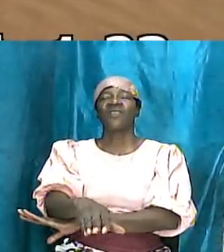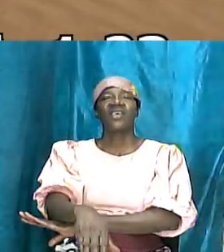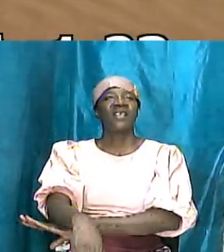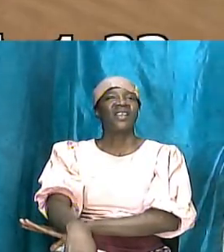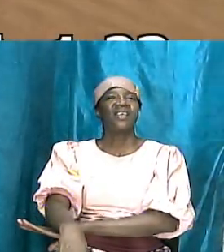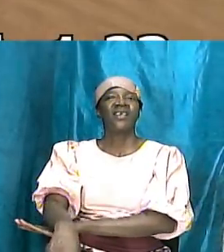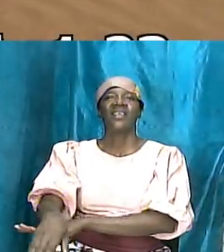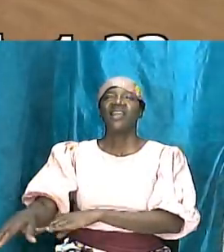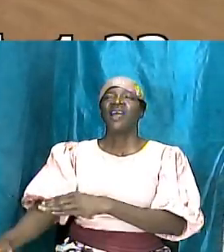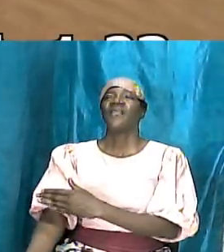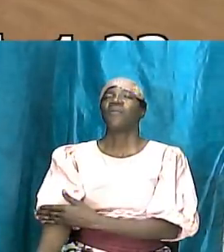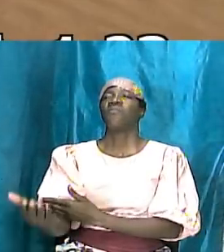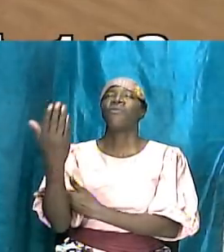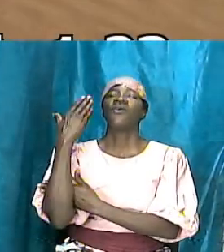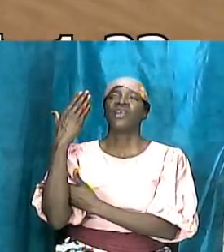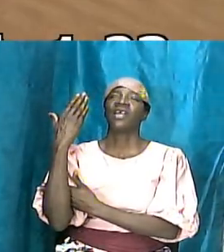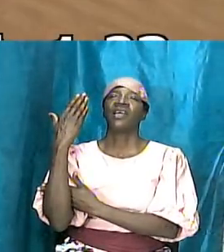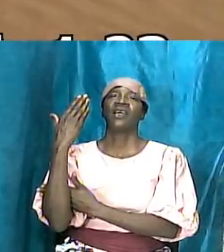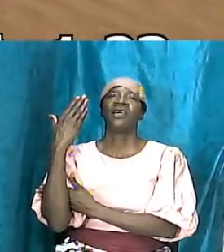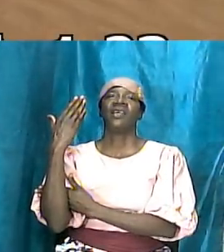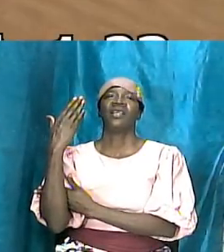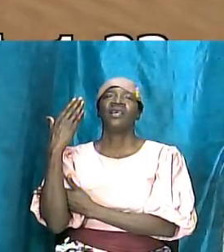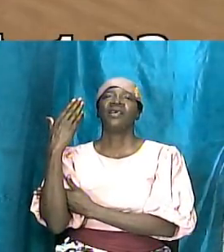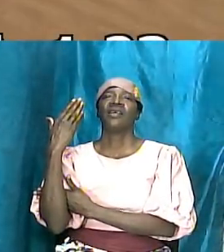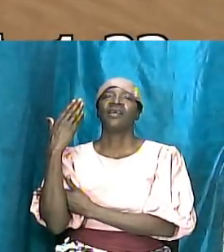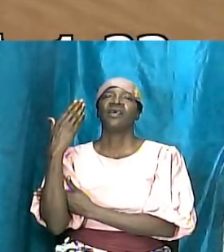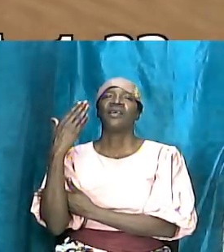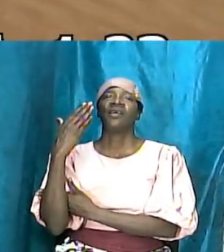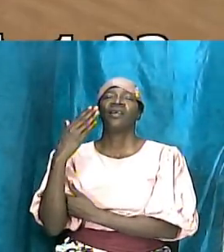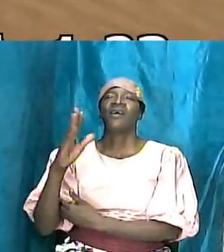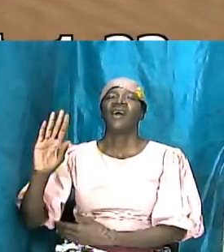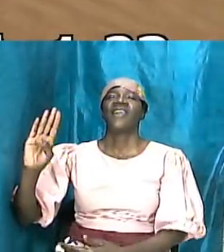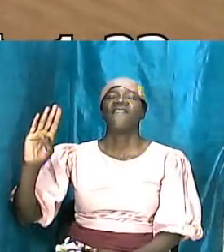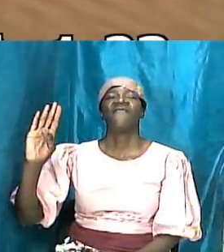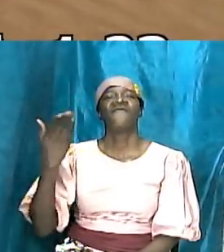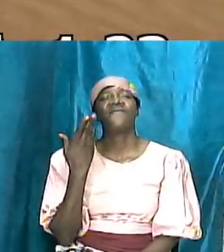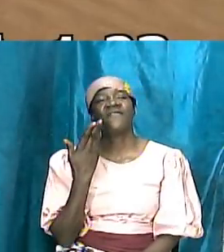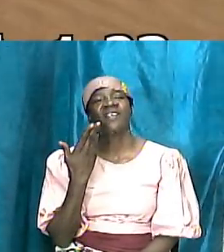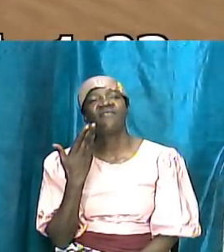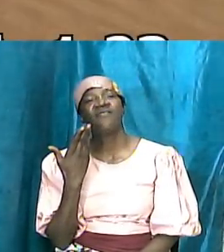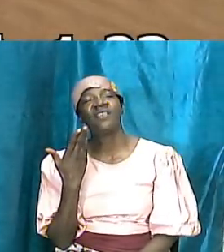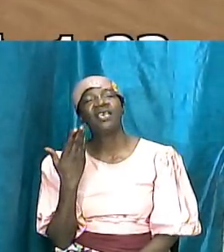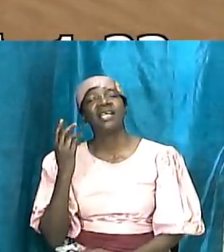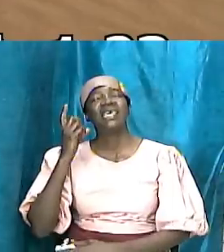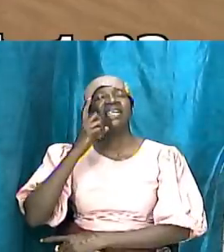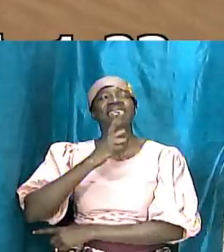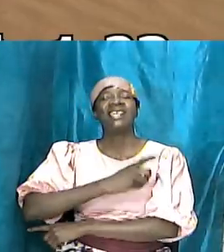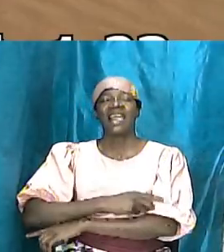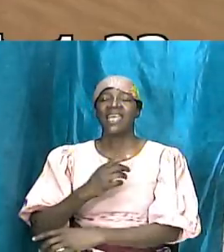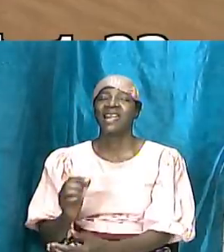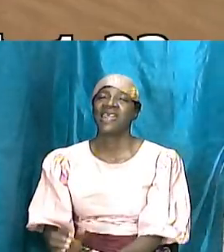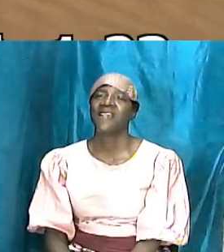and the morning were the fifth day.